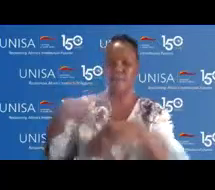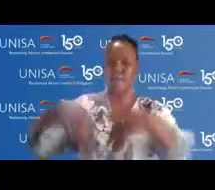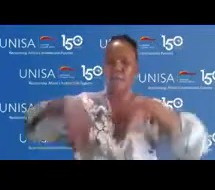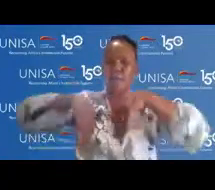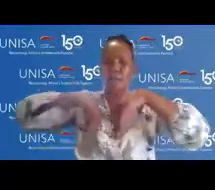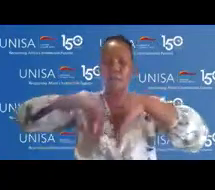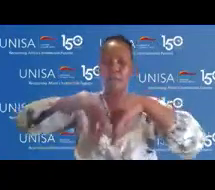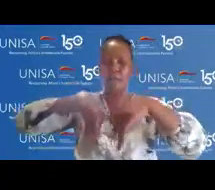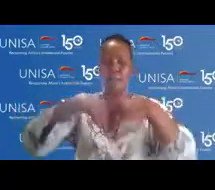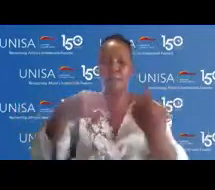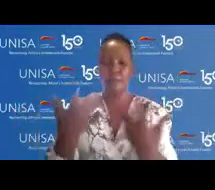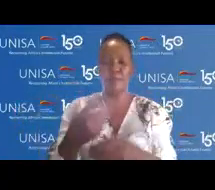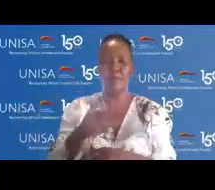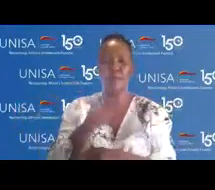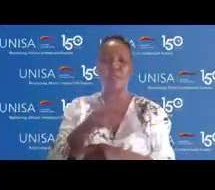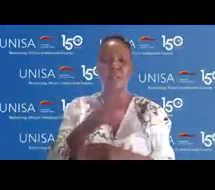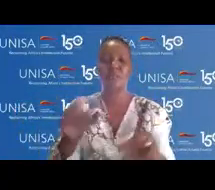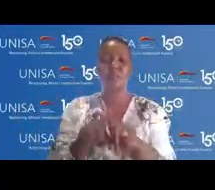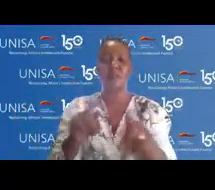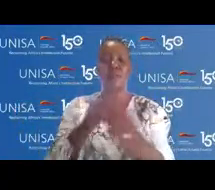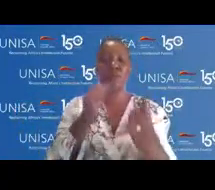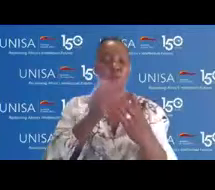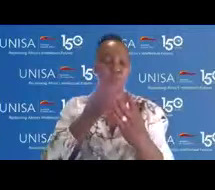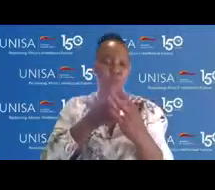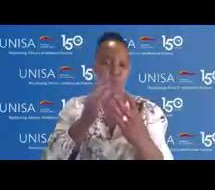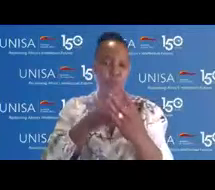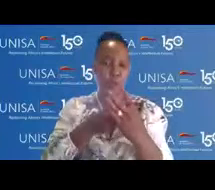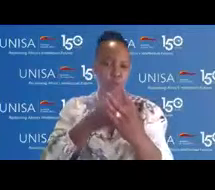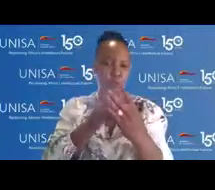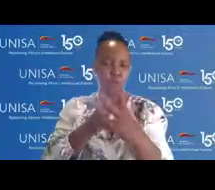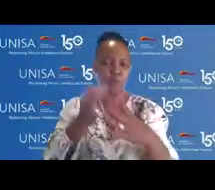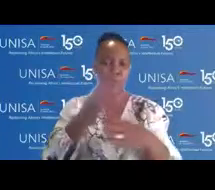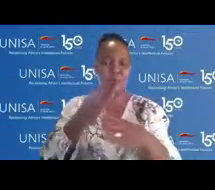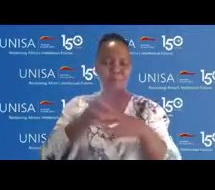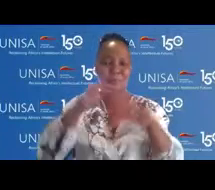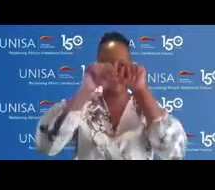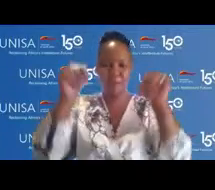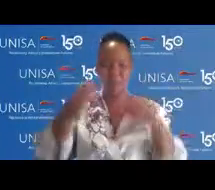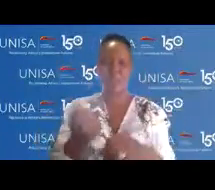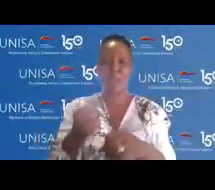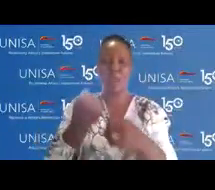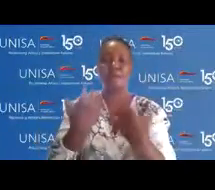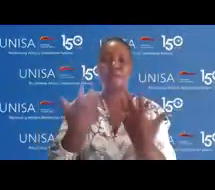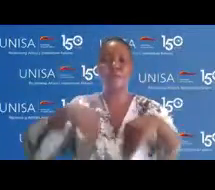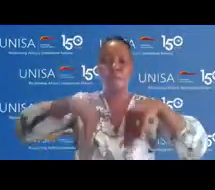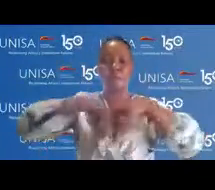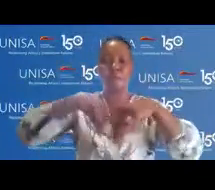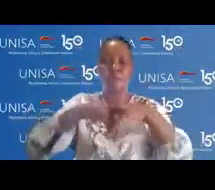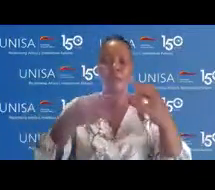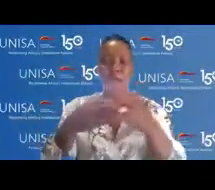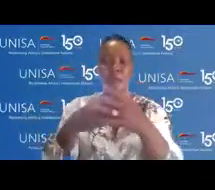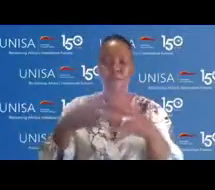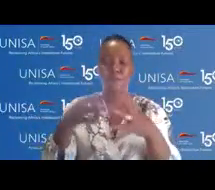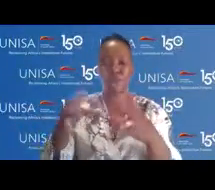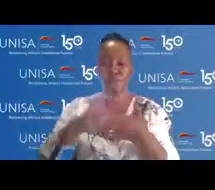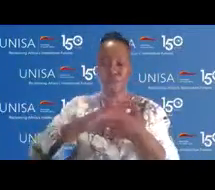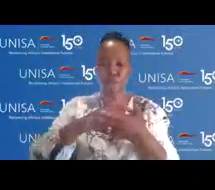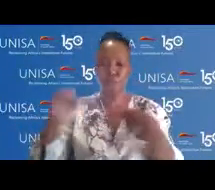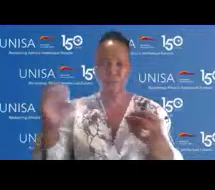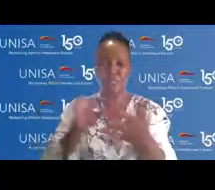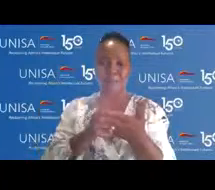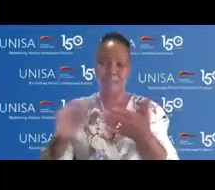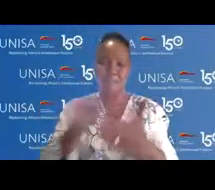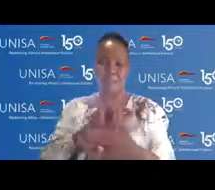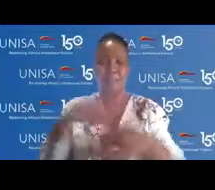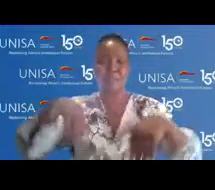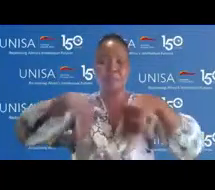like your Windows operating system, it also has a recycle bin. Until you empty the recycle bin, the information is still sitting there actually.